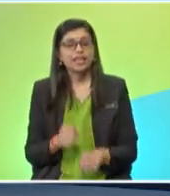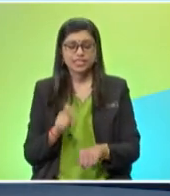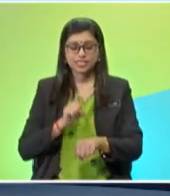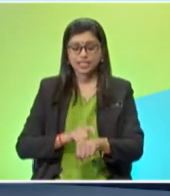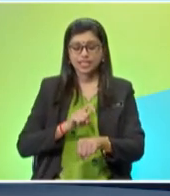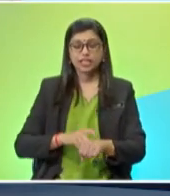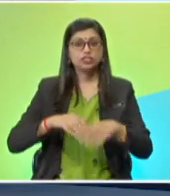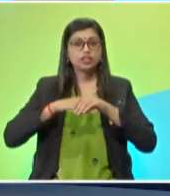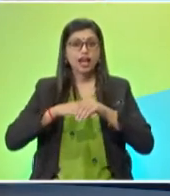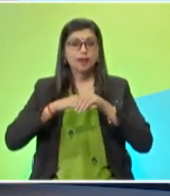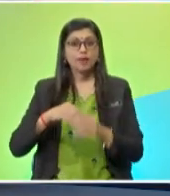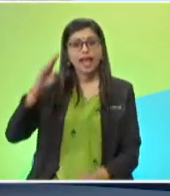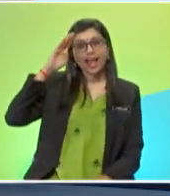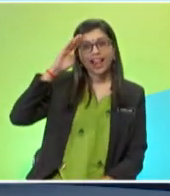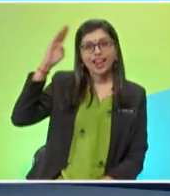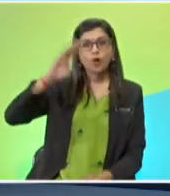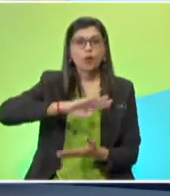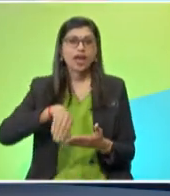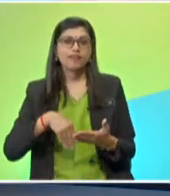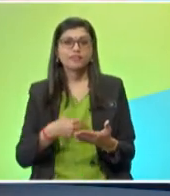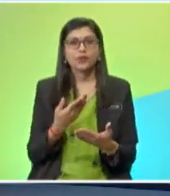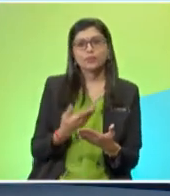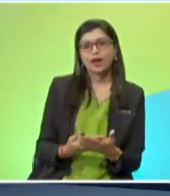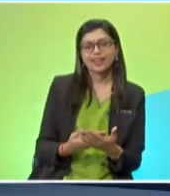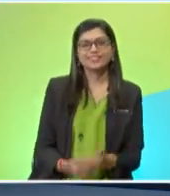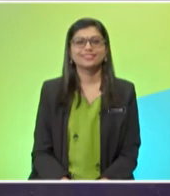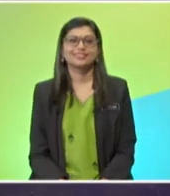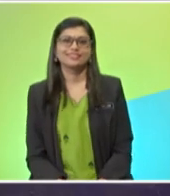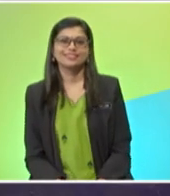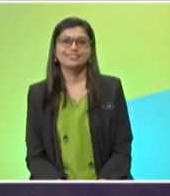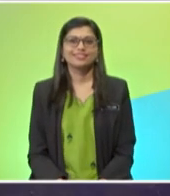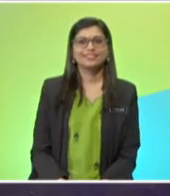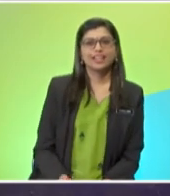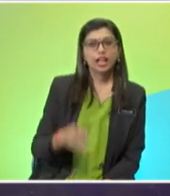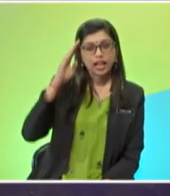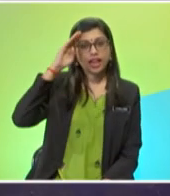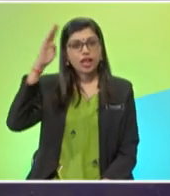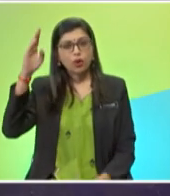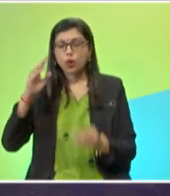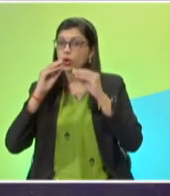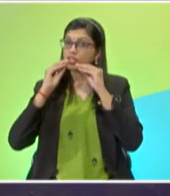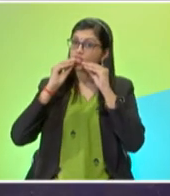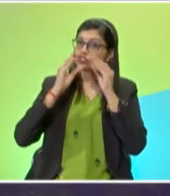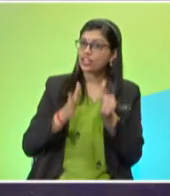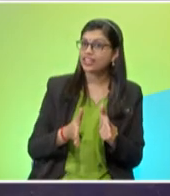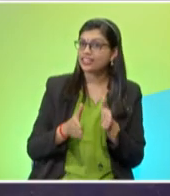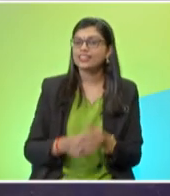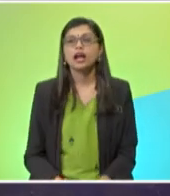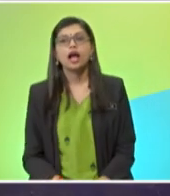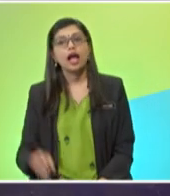yippee, it's English time, hello everyone, hello